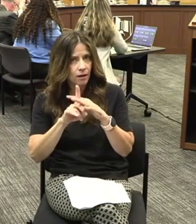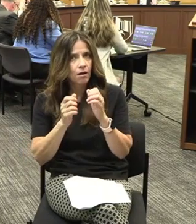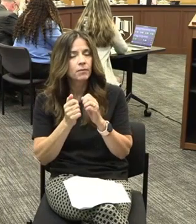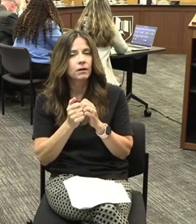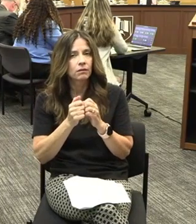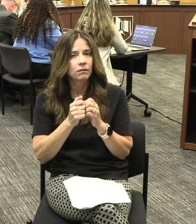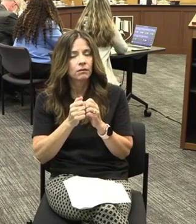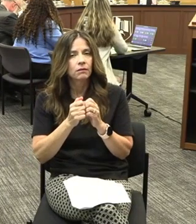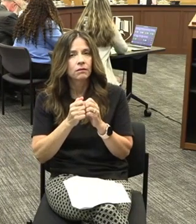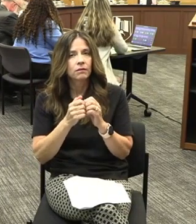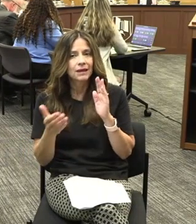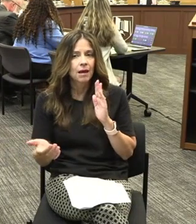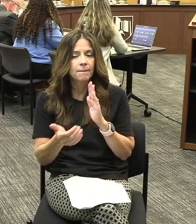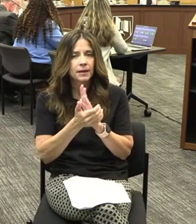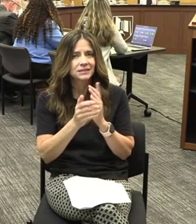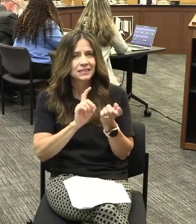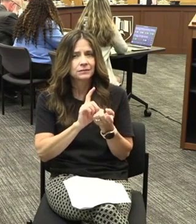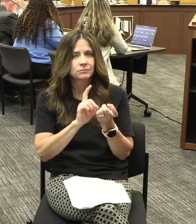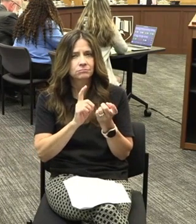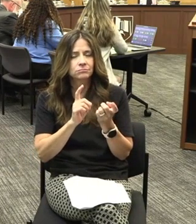amended recommendation or